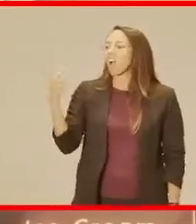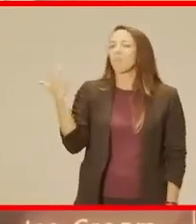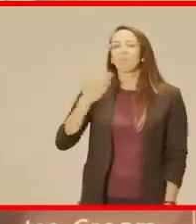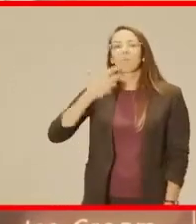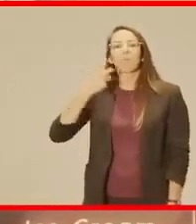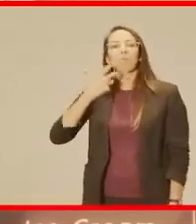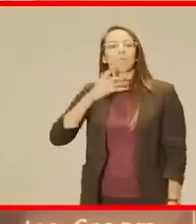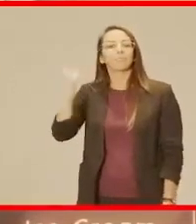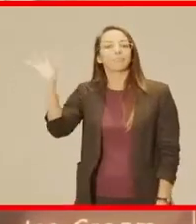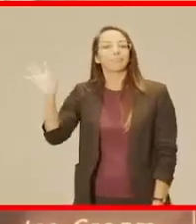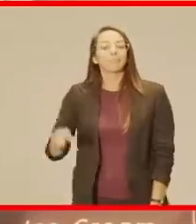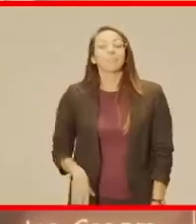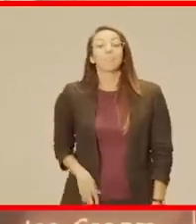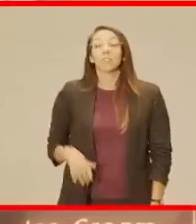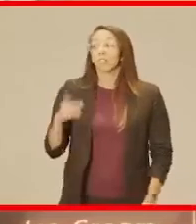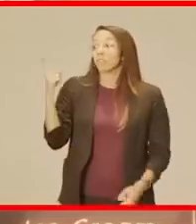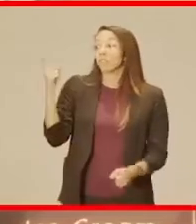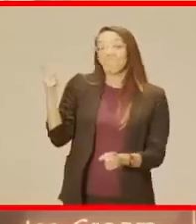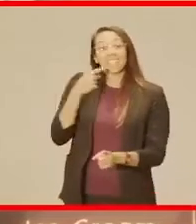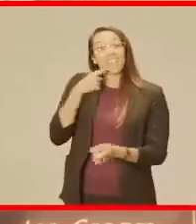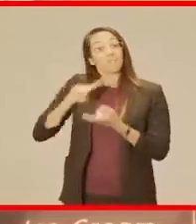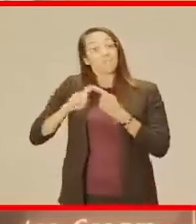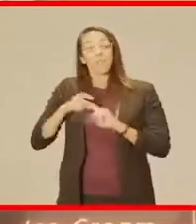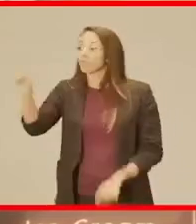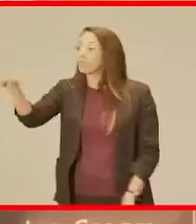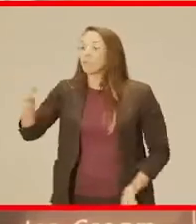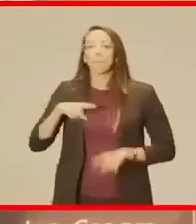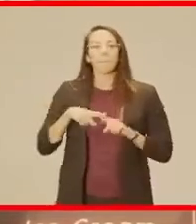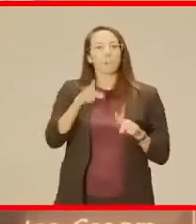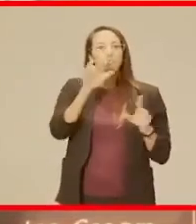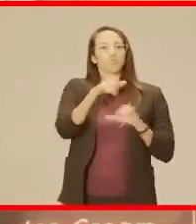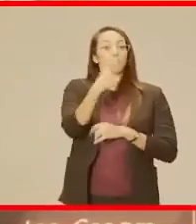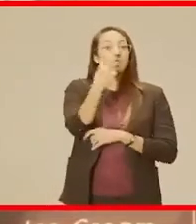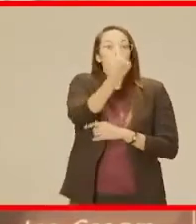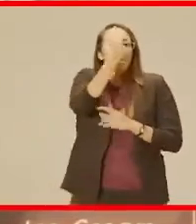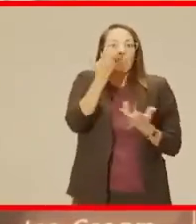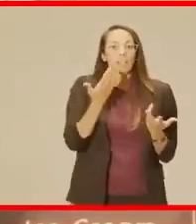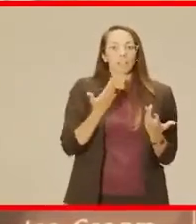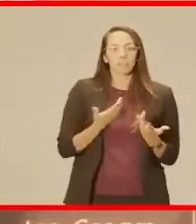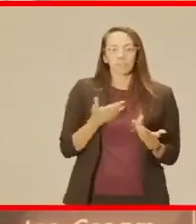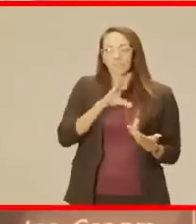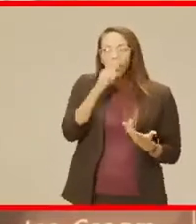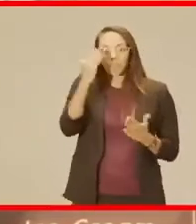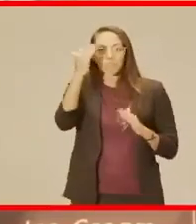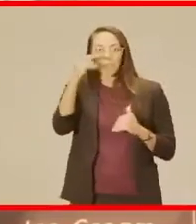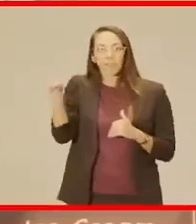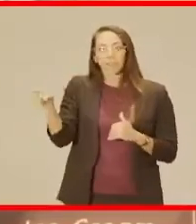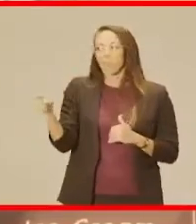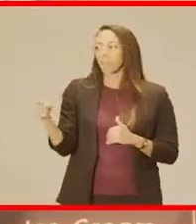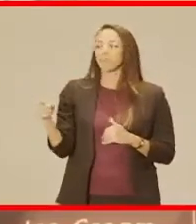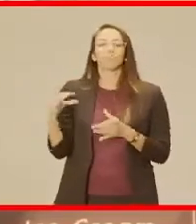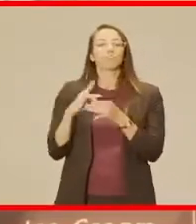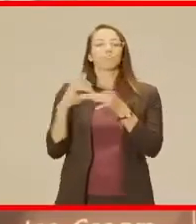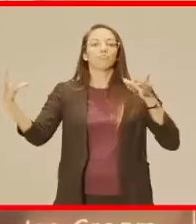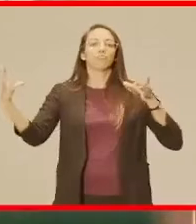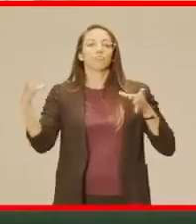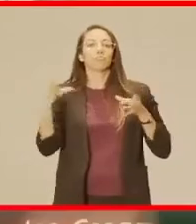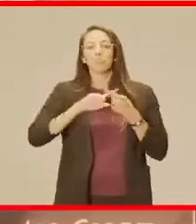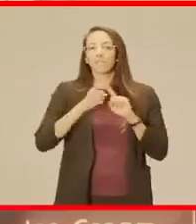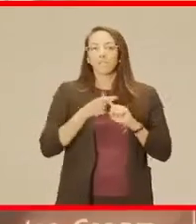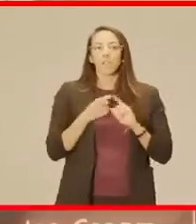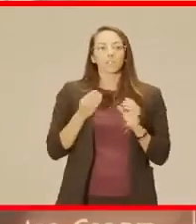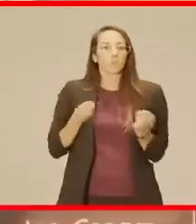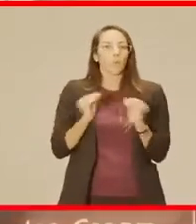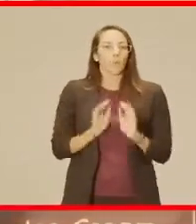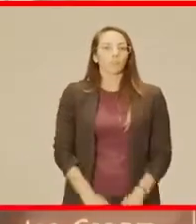friend if you do this really bad thing, and then thinking that person would be their friend, they might do that bad thing. And,